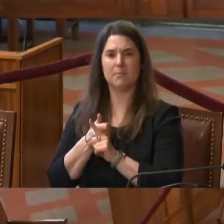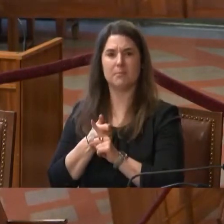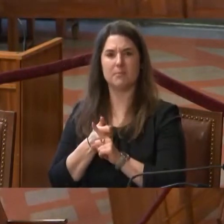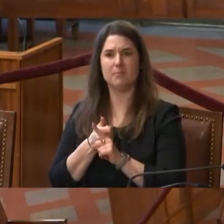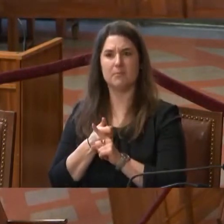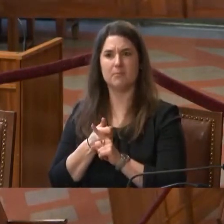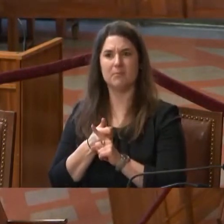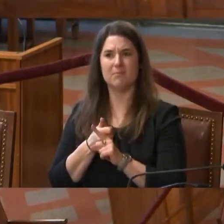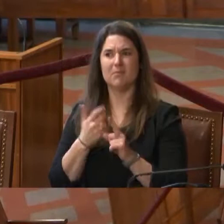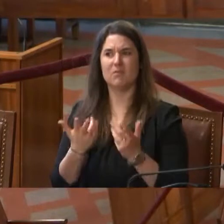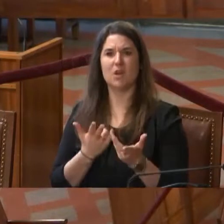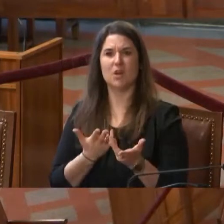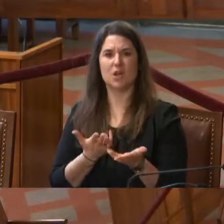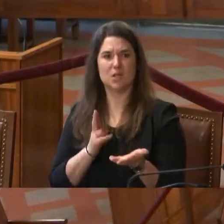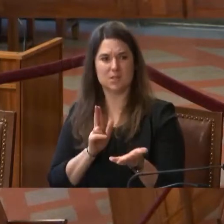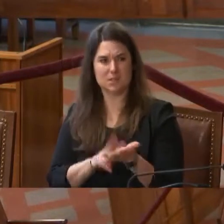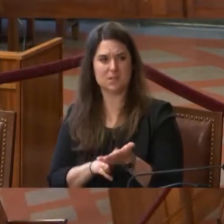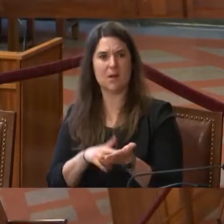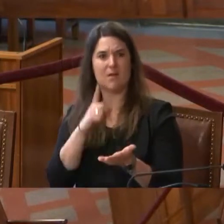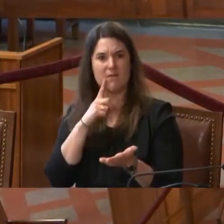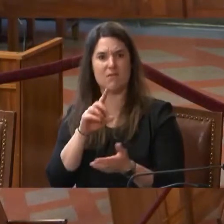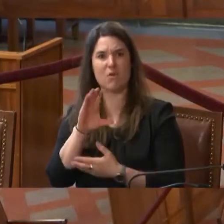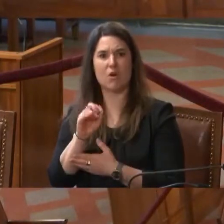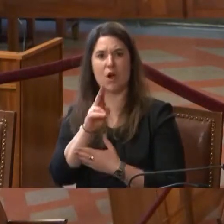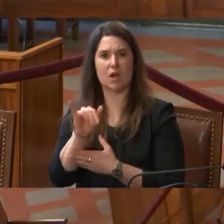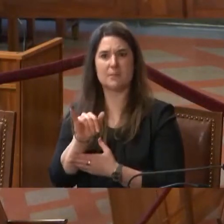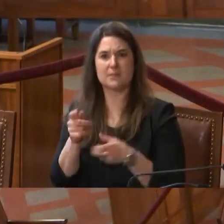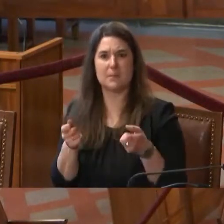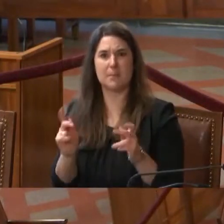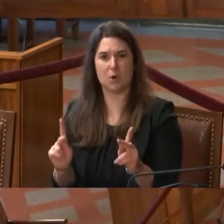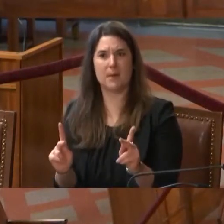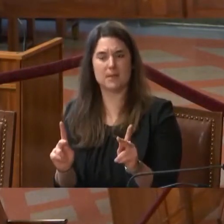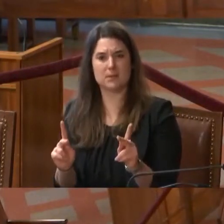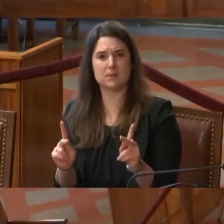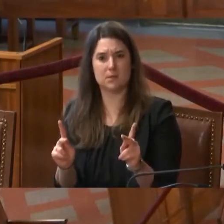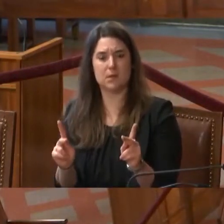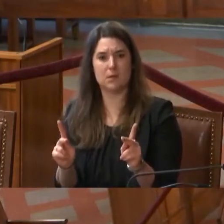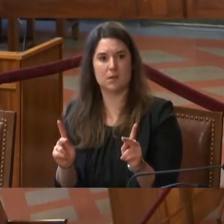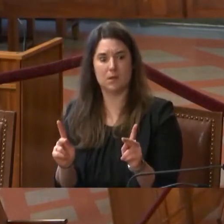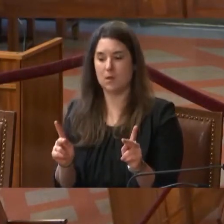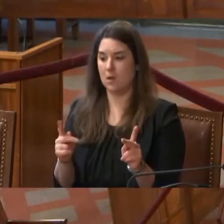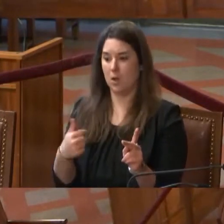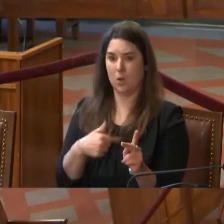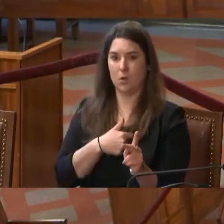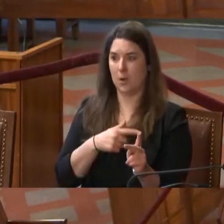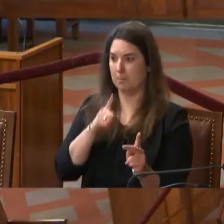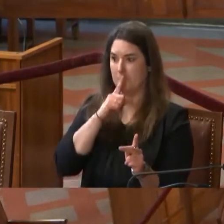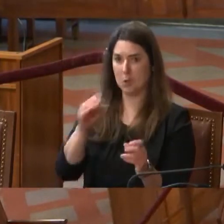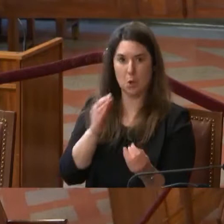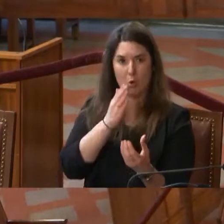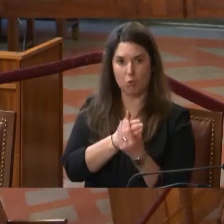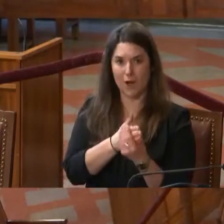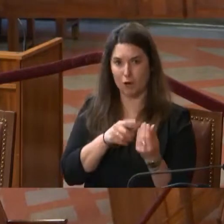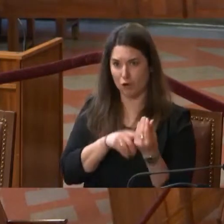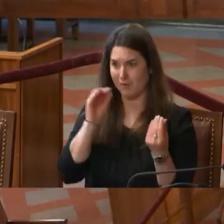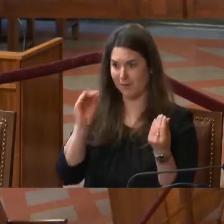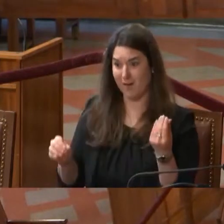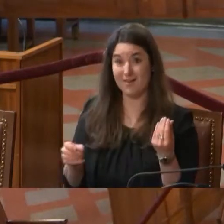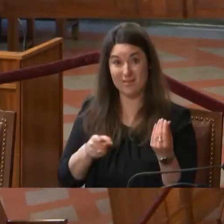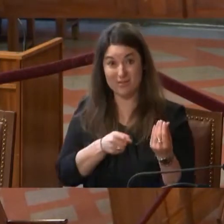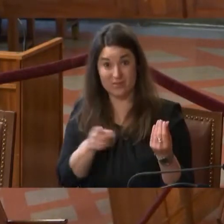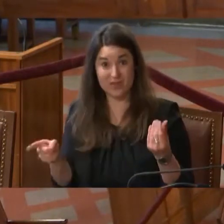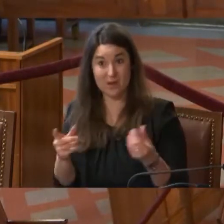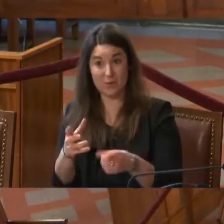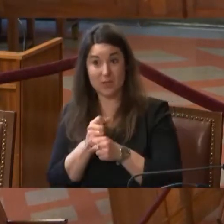had signs for occupancy permits, and you know, we didn't have record of it, so they were